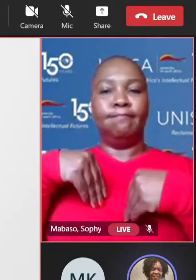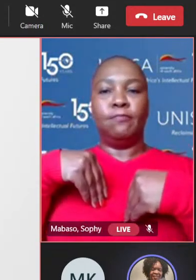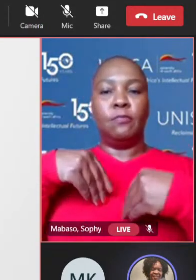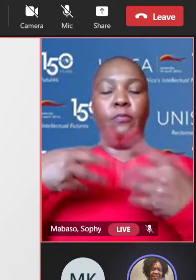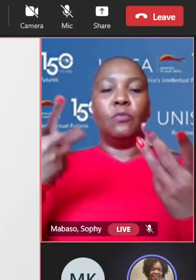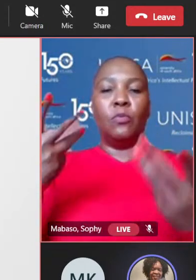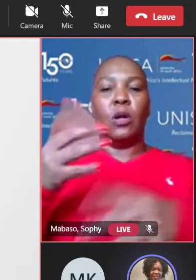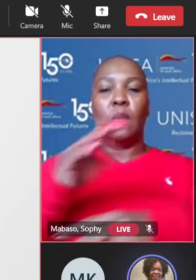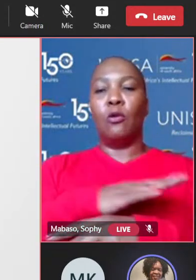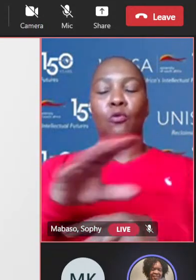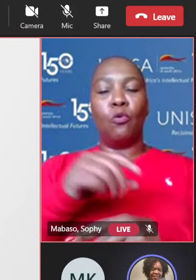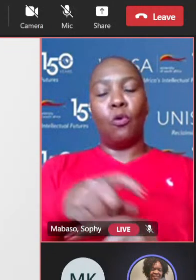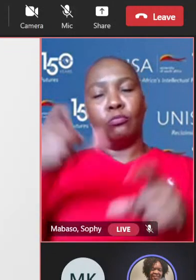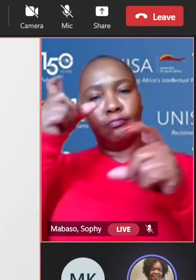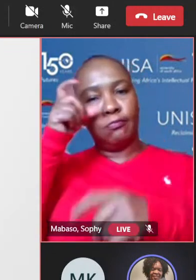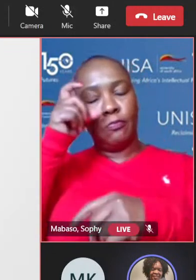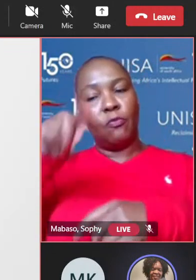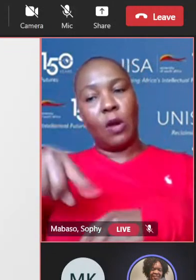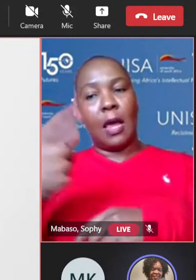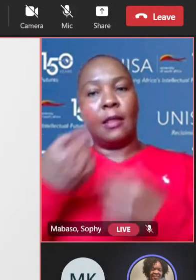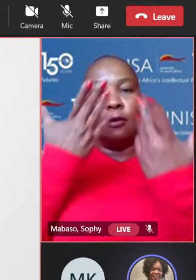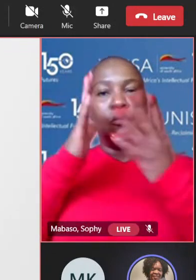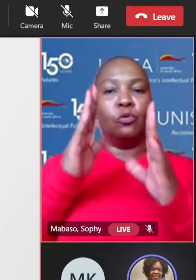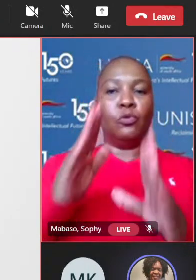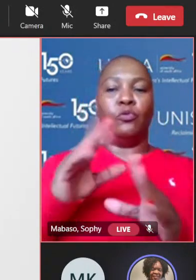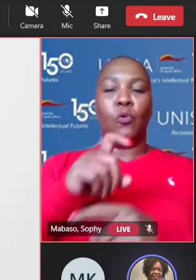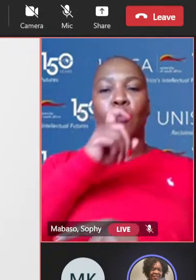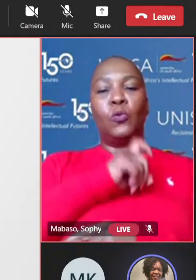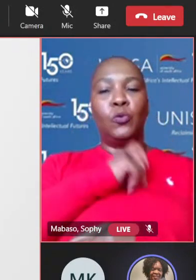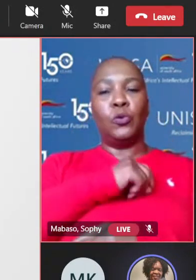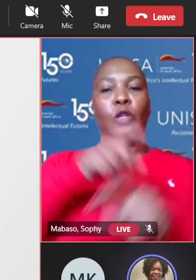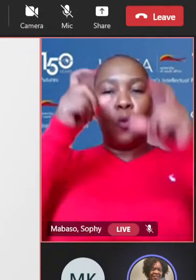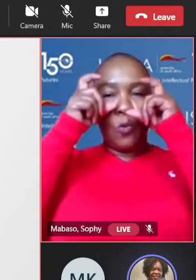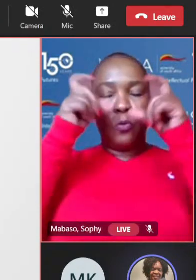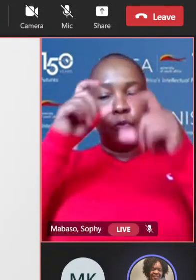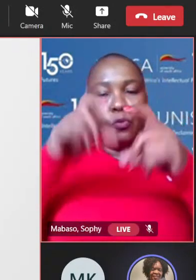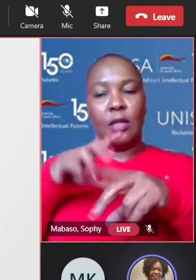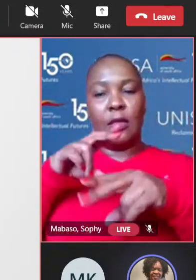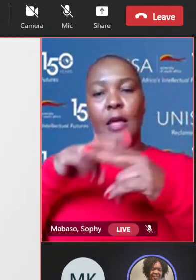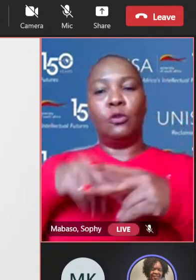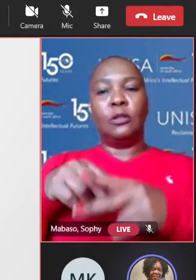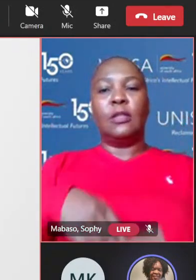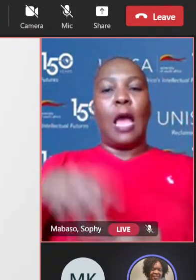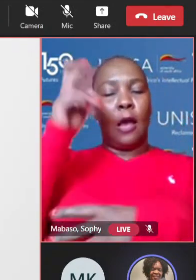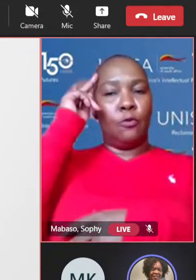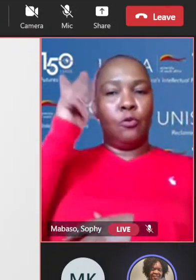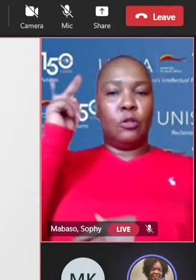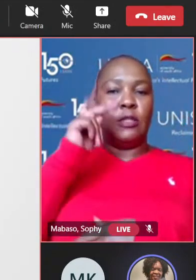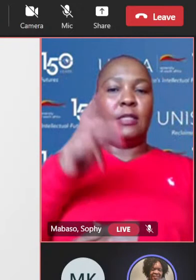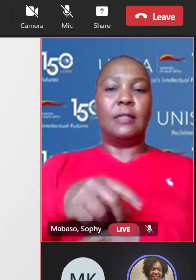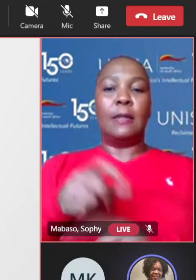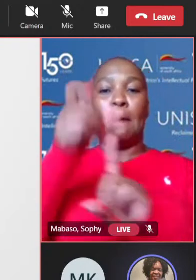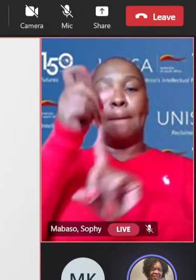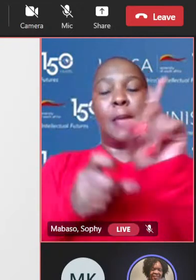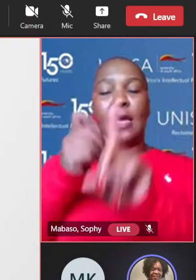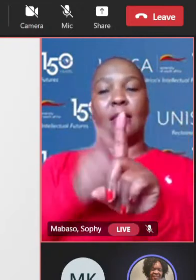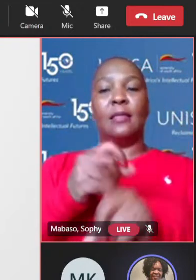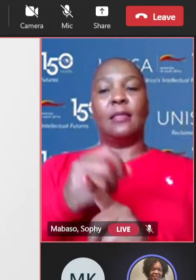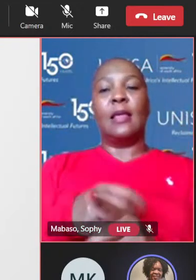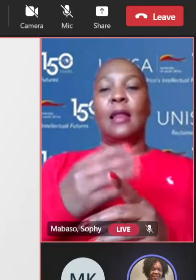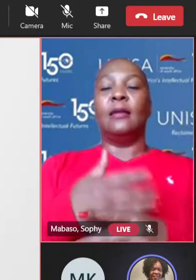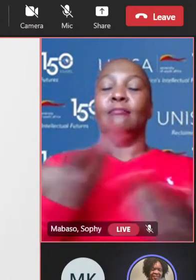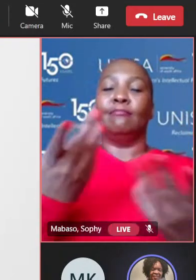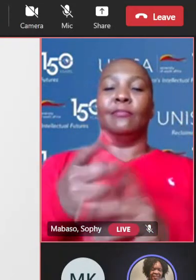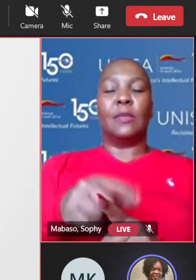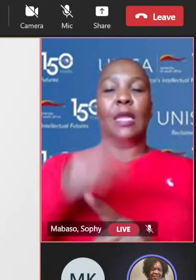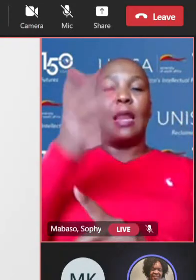no copying from other students or using Google without acknowledging the source. And when the lecturers are marking, they also look into this.